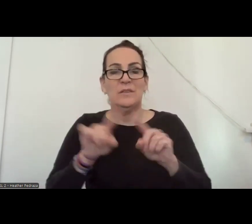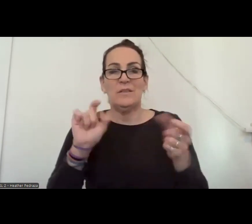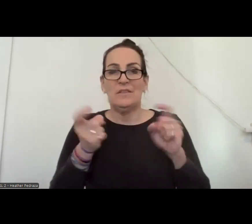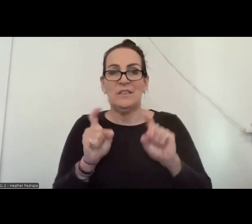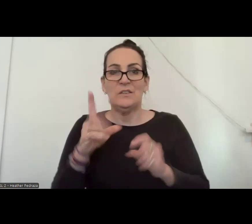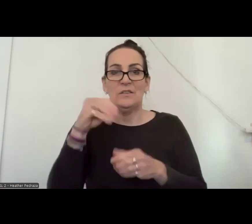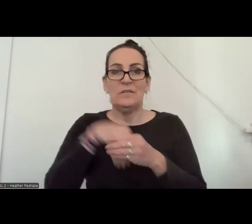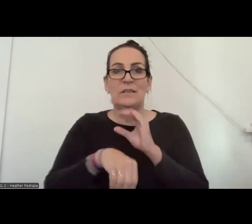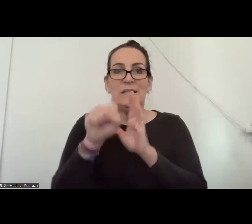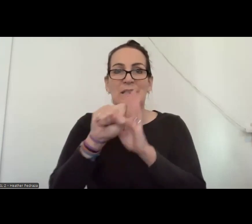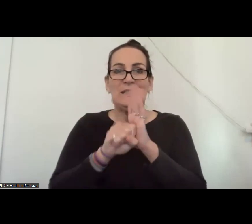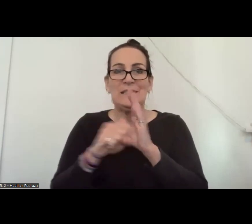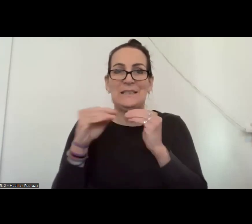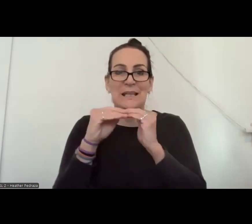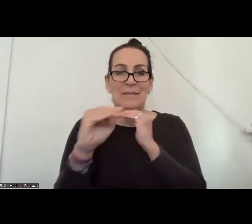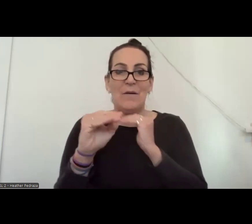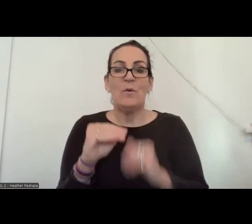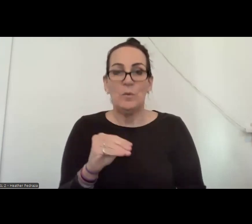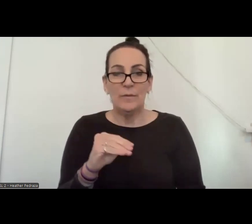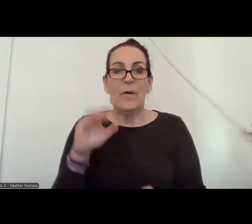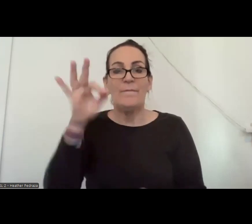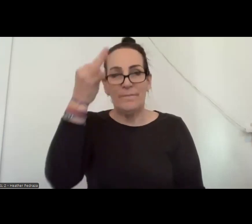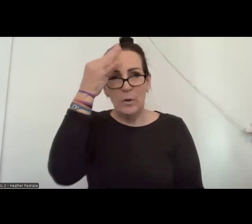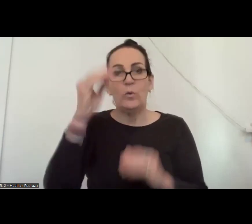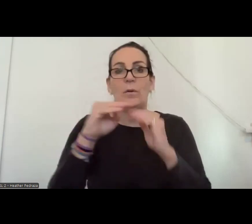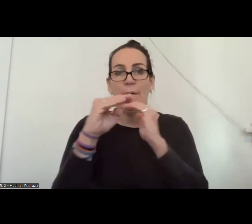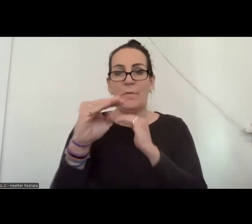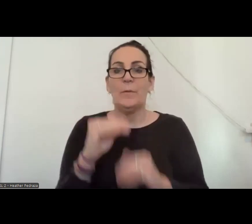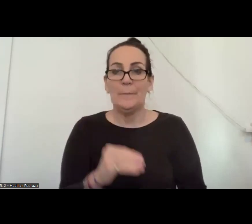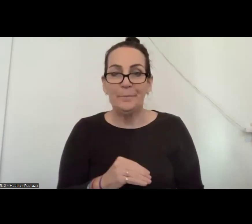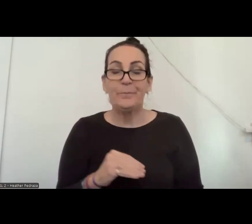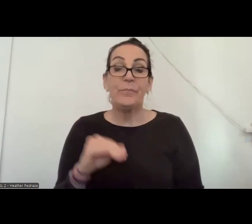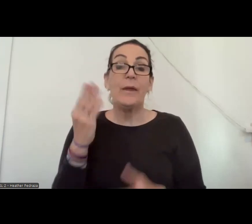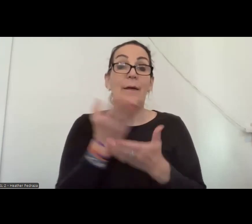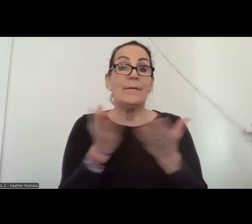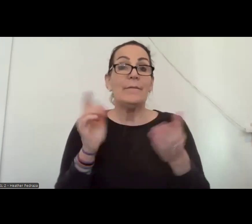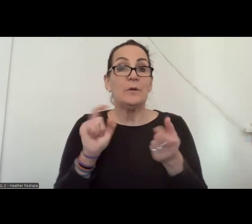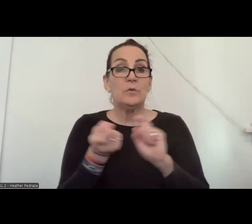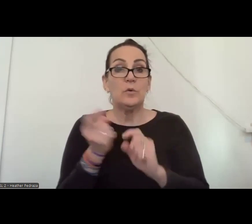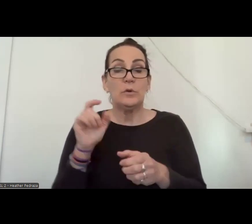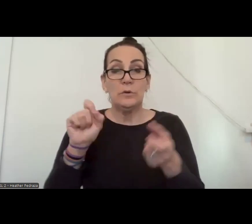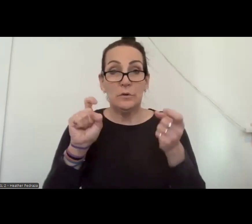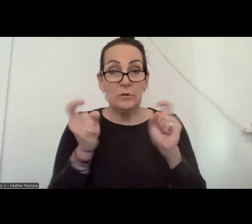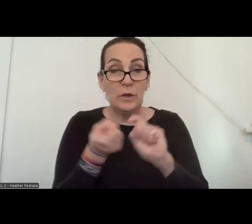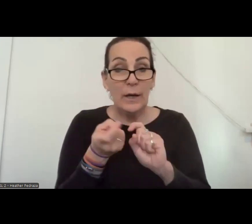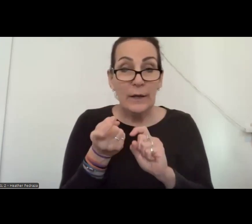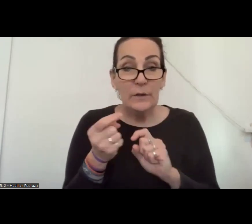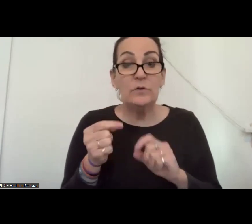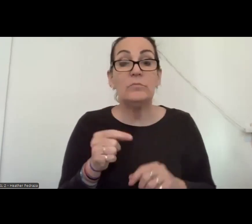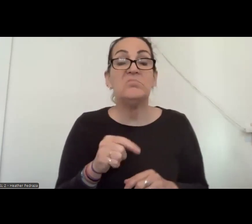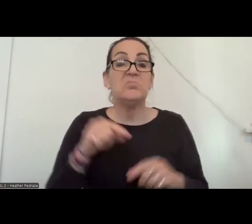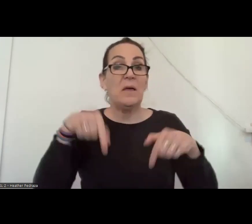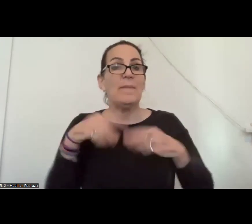So things will continue to change this winter, this spring, as the legislature meets and deliberates